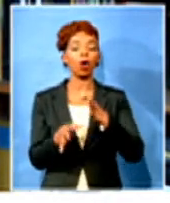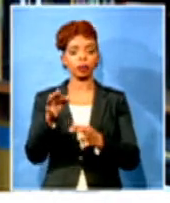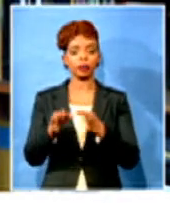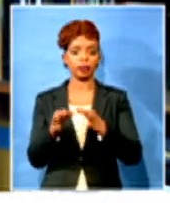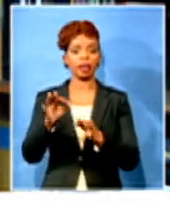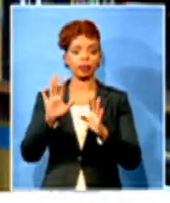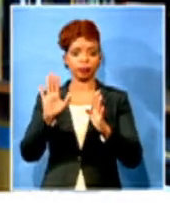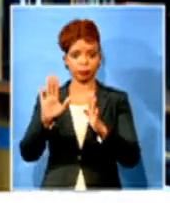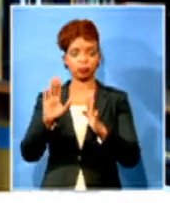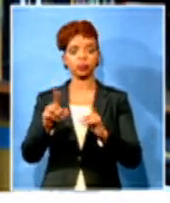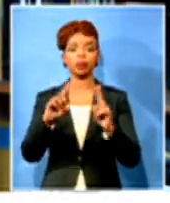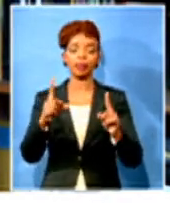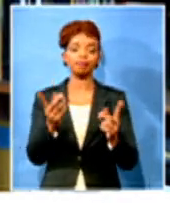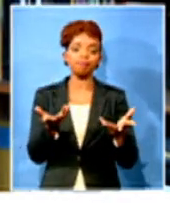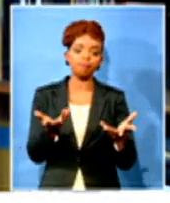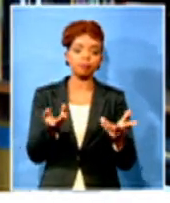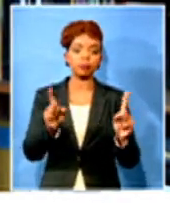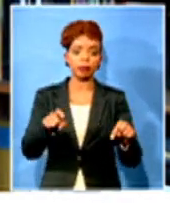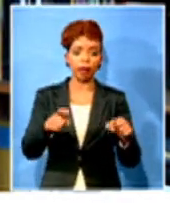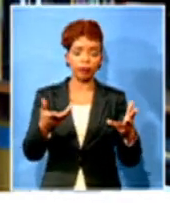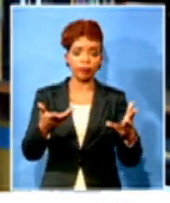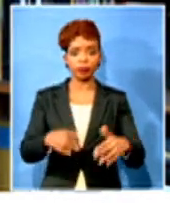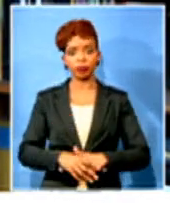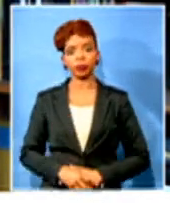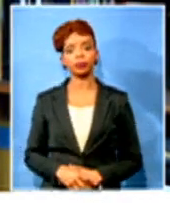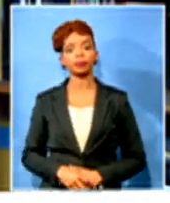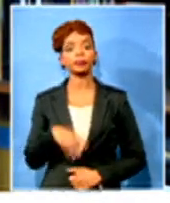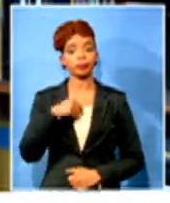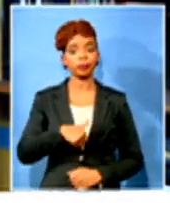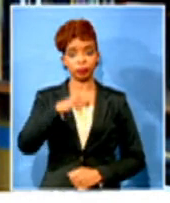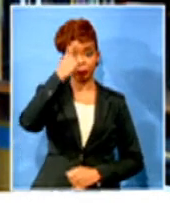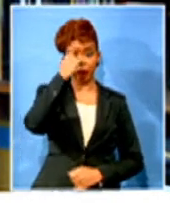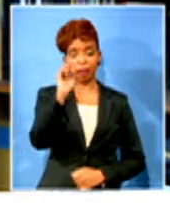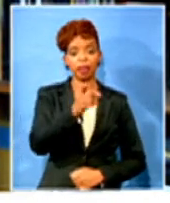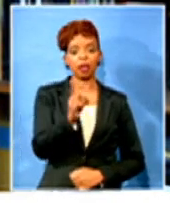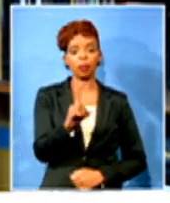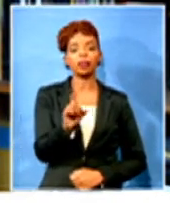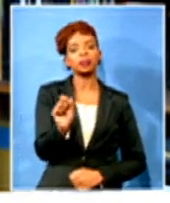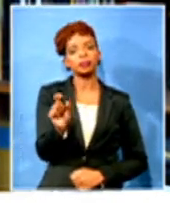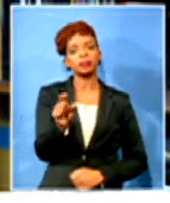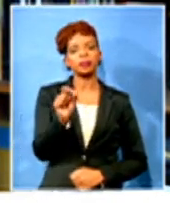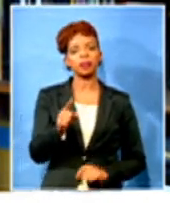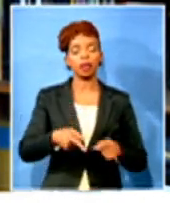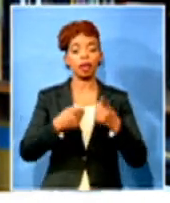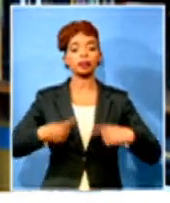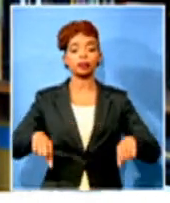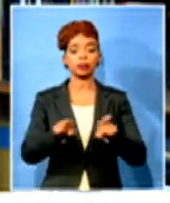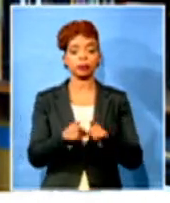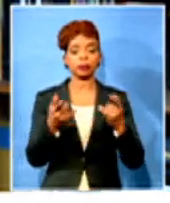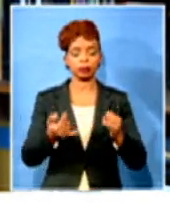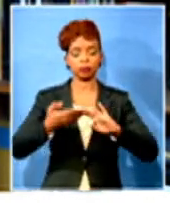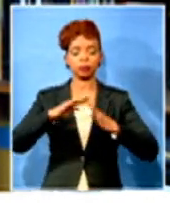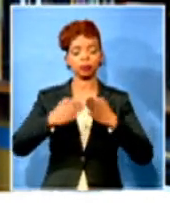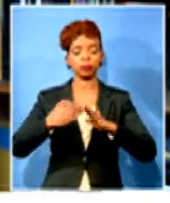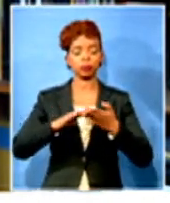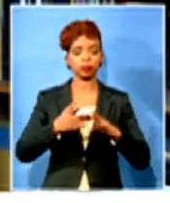make that clear. And I think that's where, as a society, we are right now in